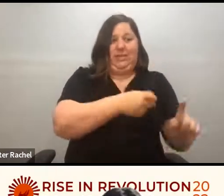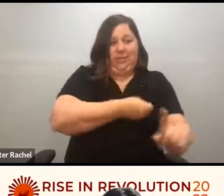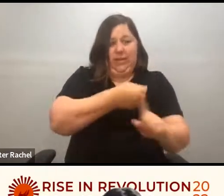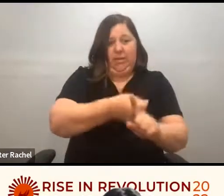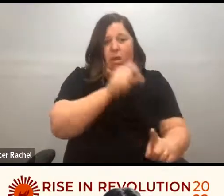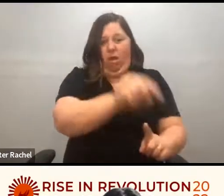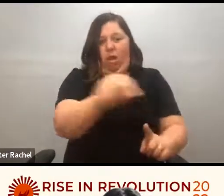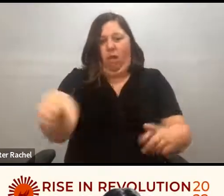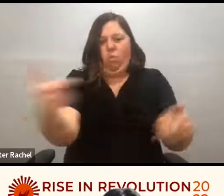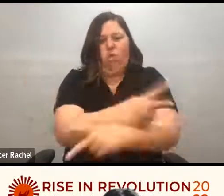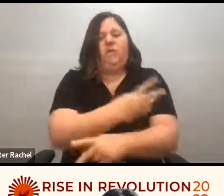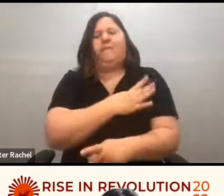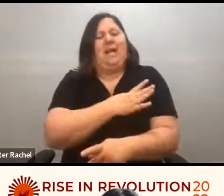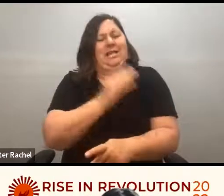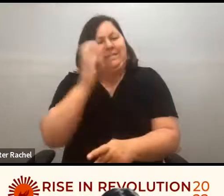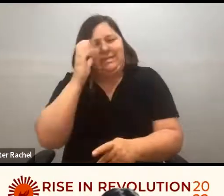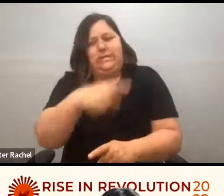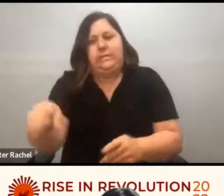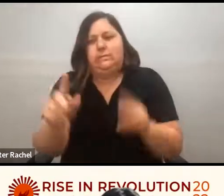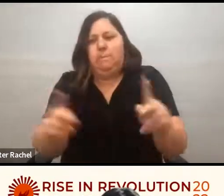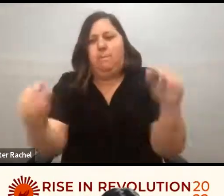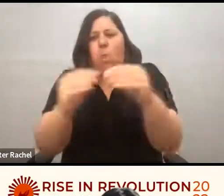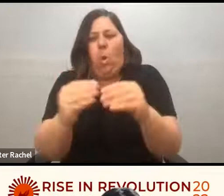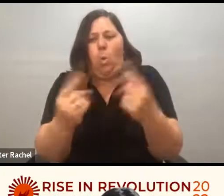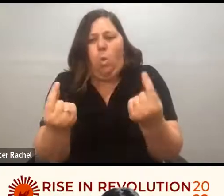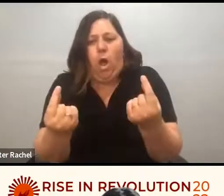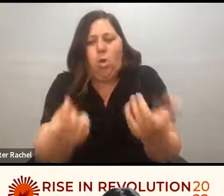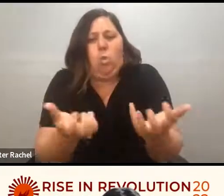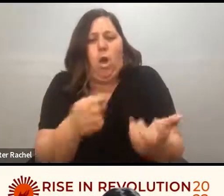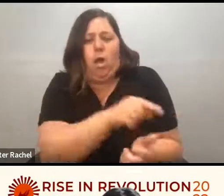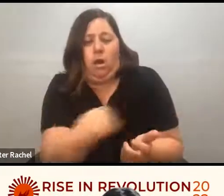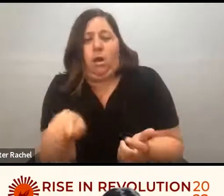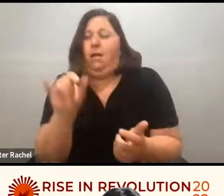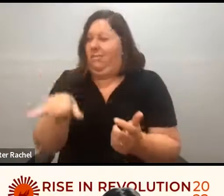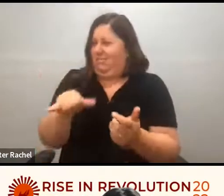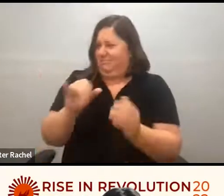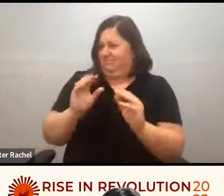our climate plans. So that's, I hope that's clear.